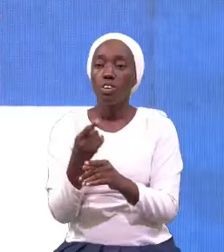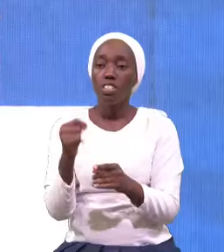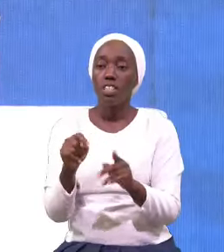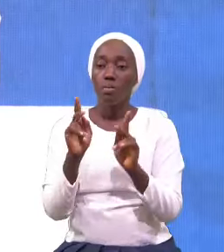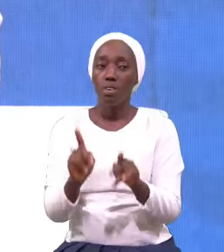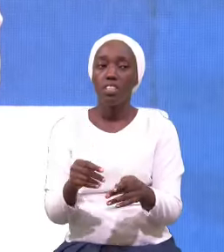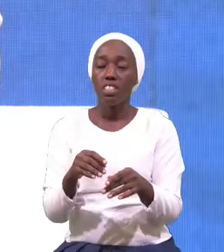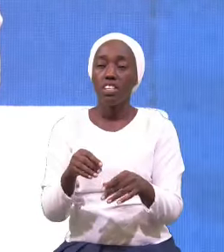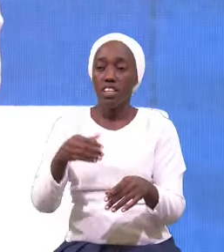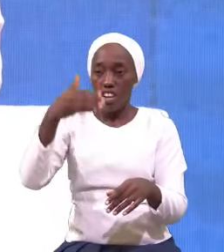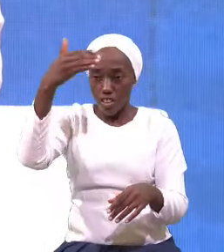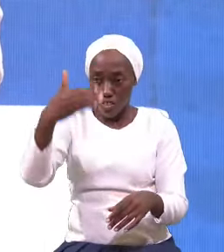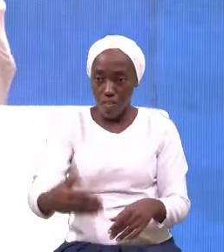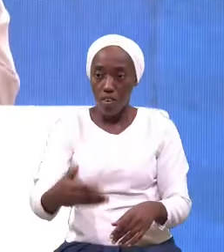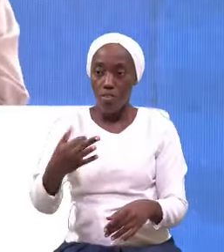me.